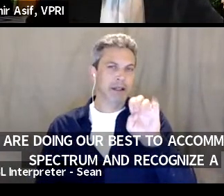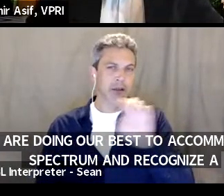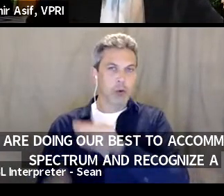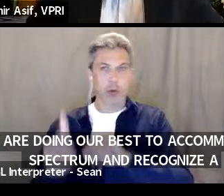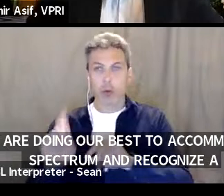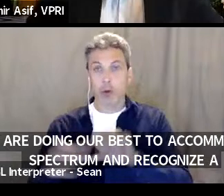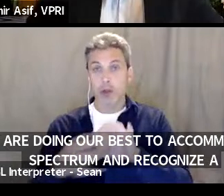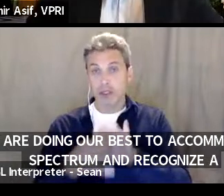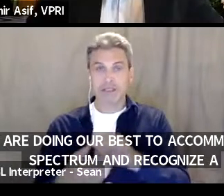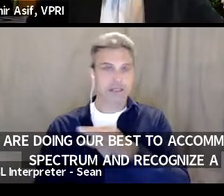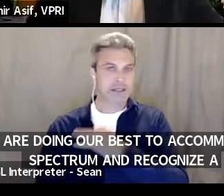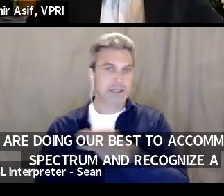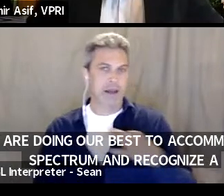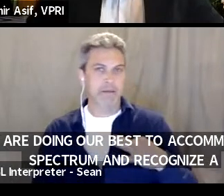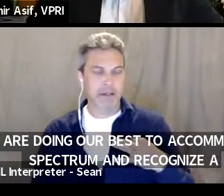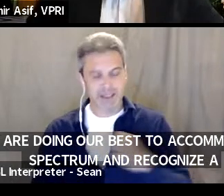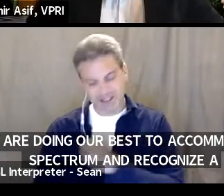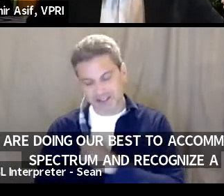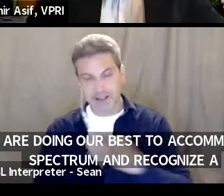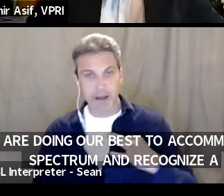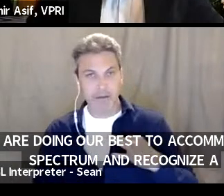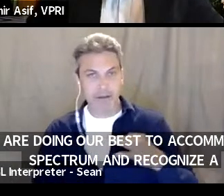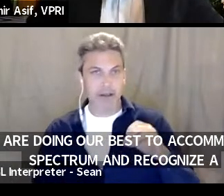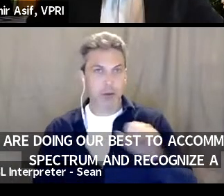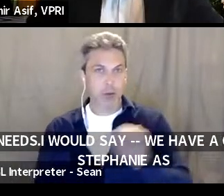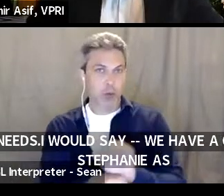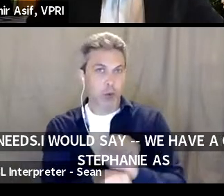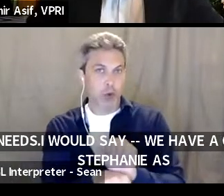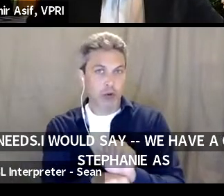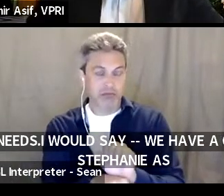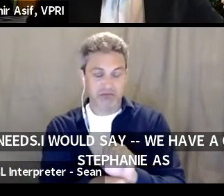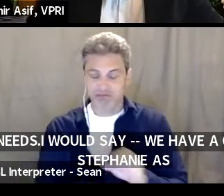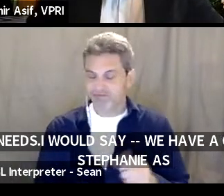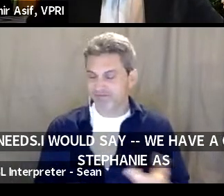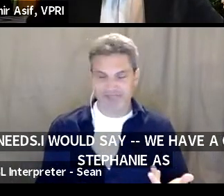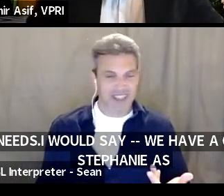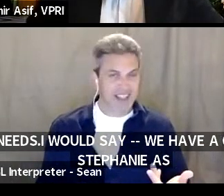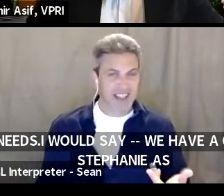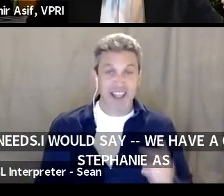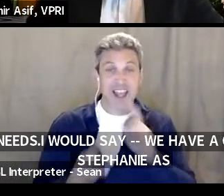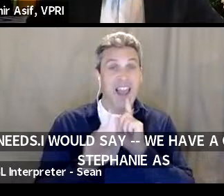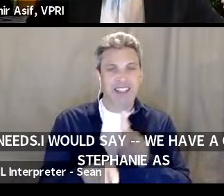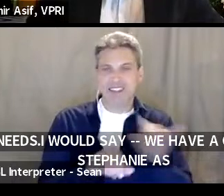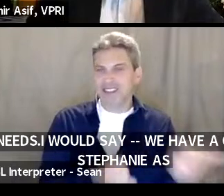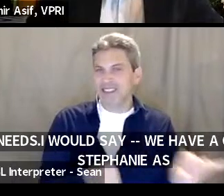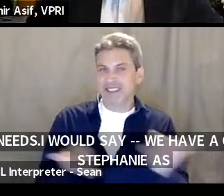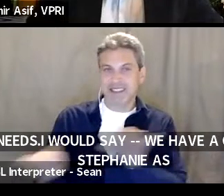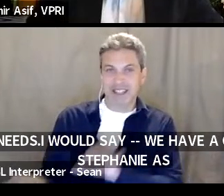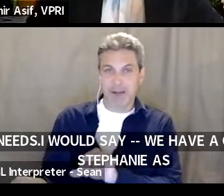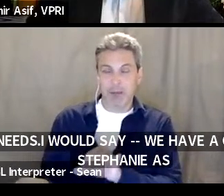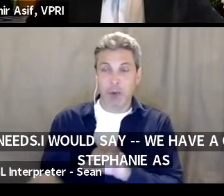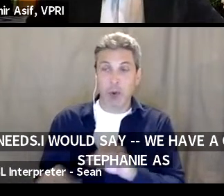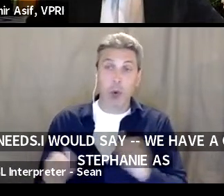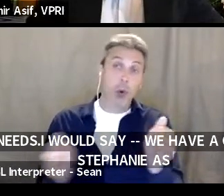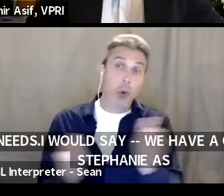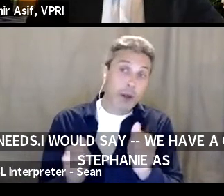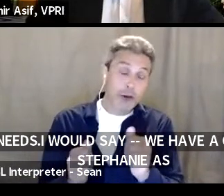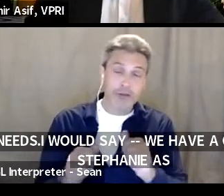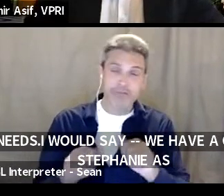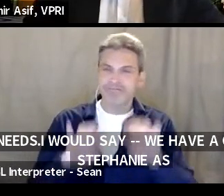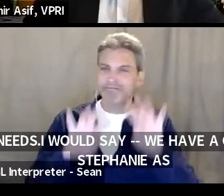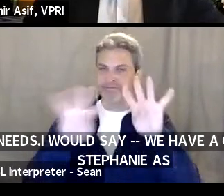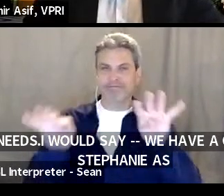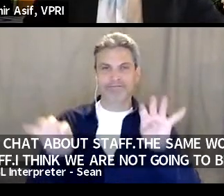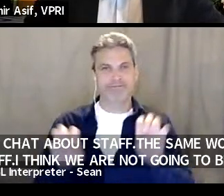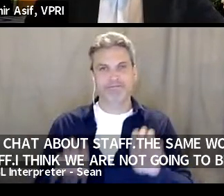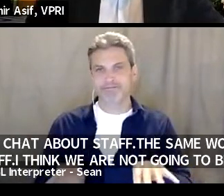to staff. I think that we are not going to be fully clear of the pandemic in the winter. That seems to be what the best indications